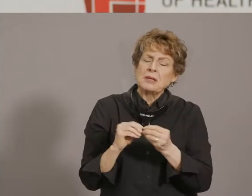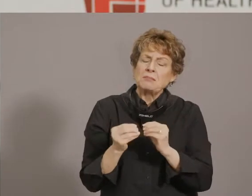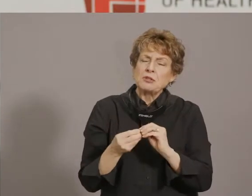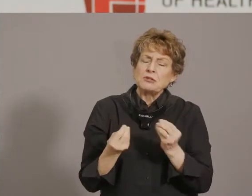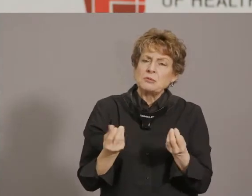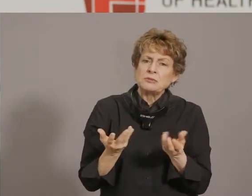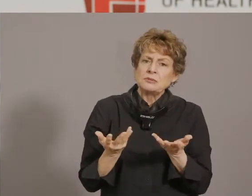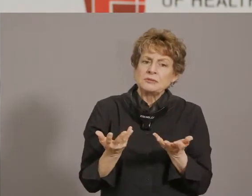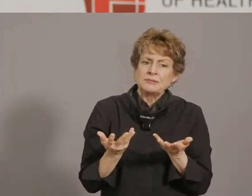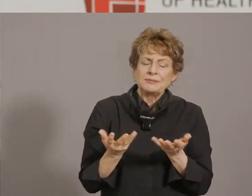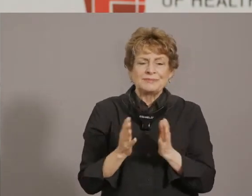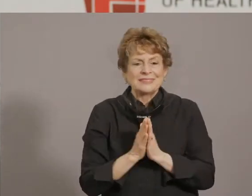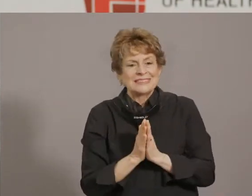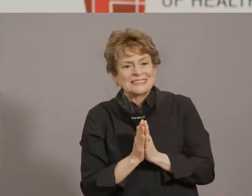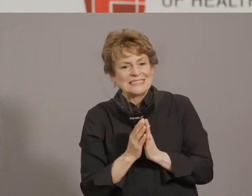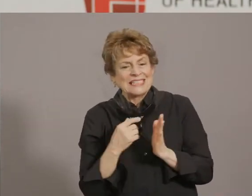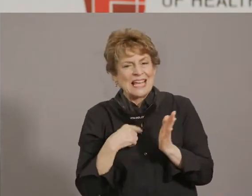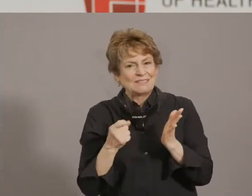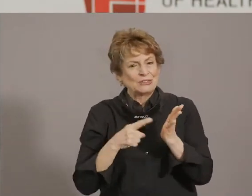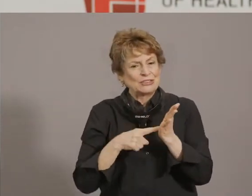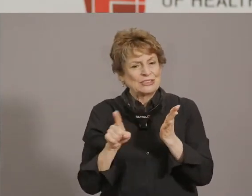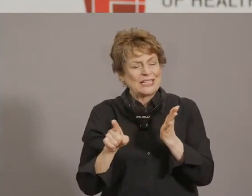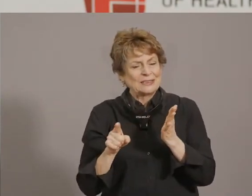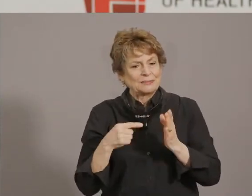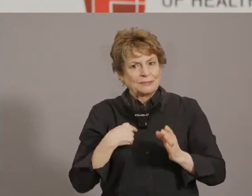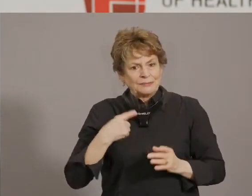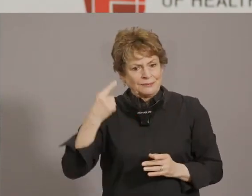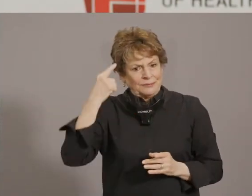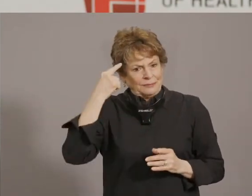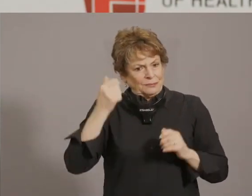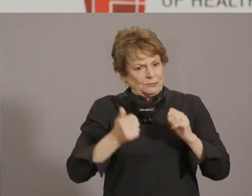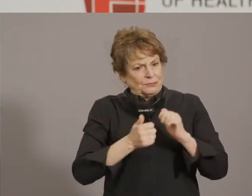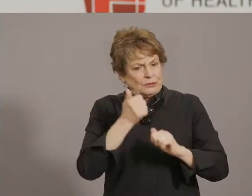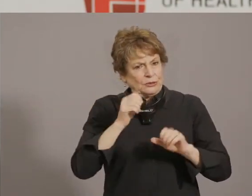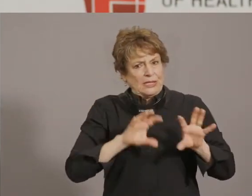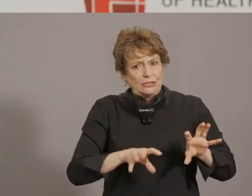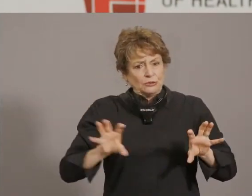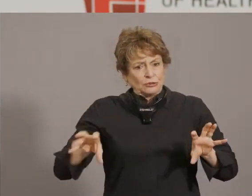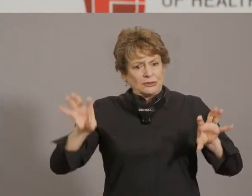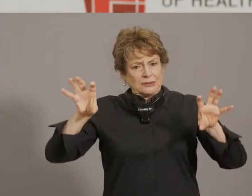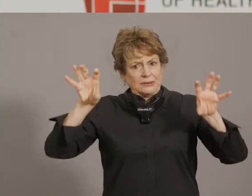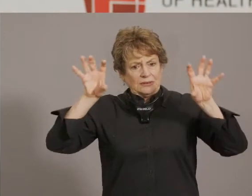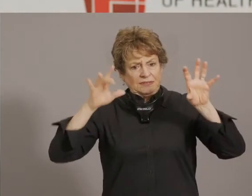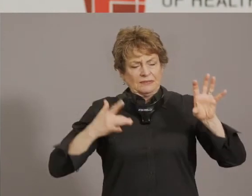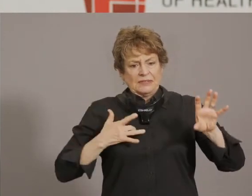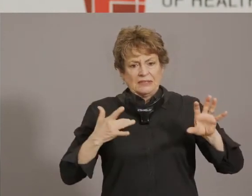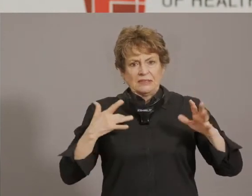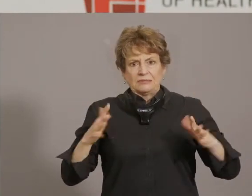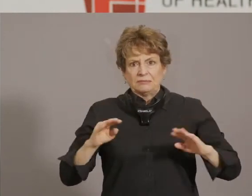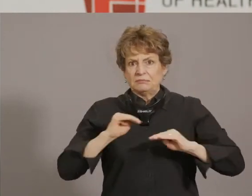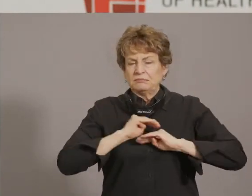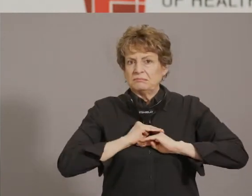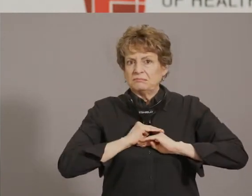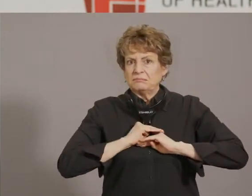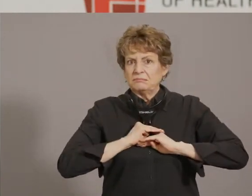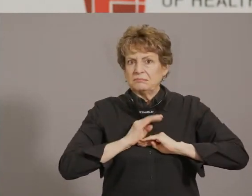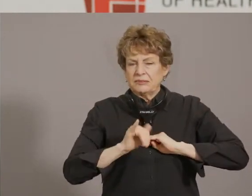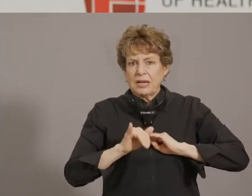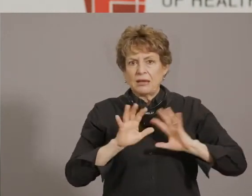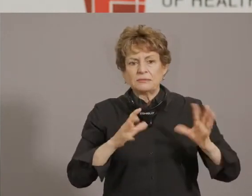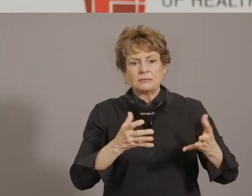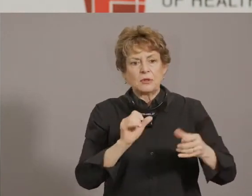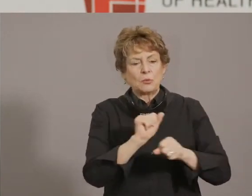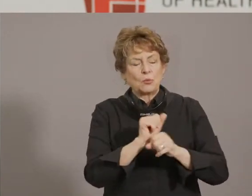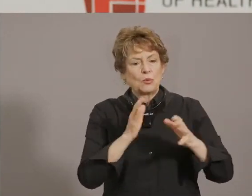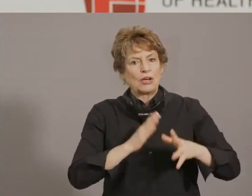percentage of the healthcare workers when we moved into phase 1B, but I don't know what those percentages are off the top of my